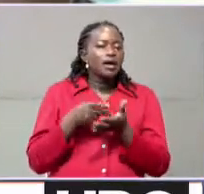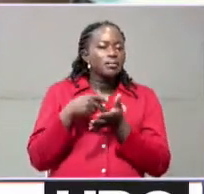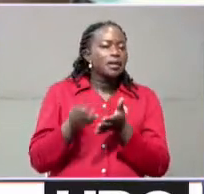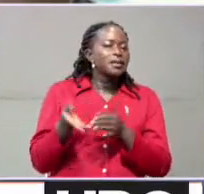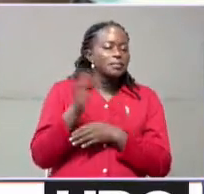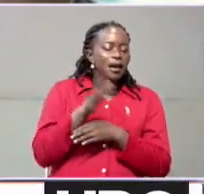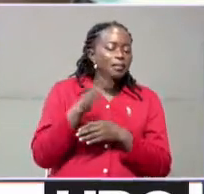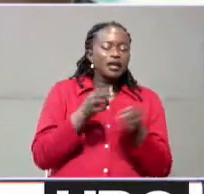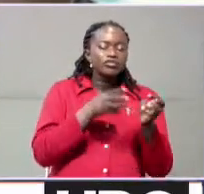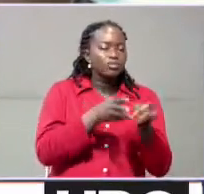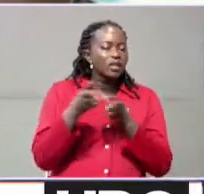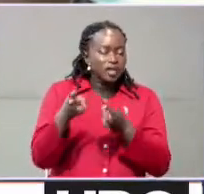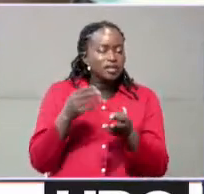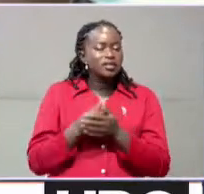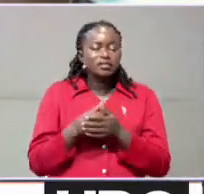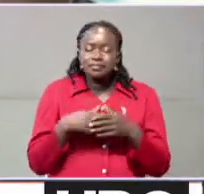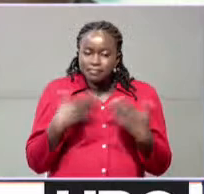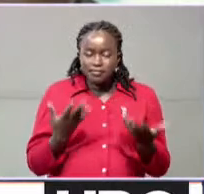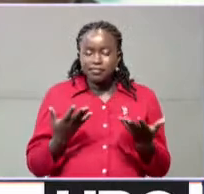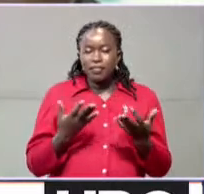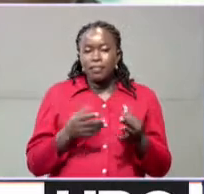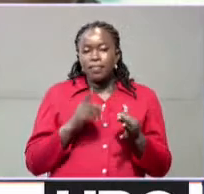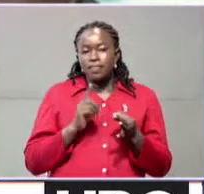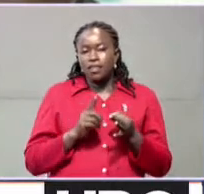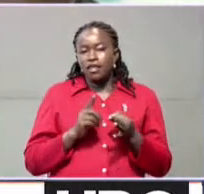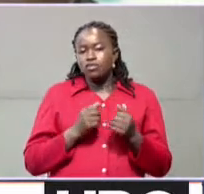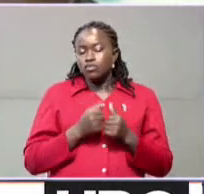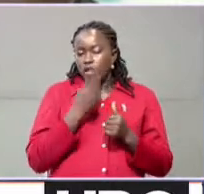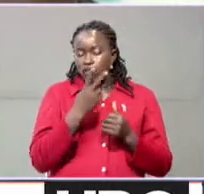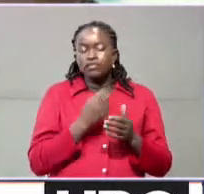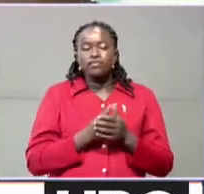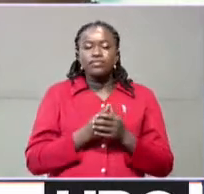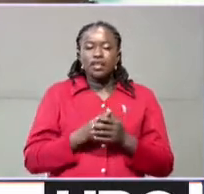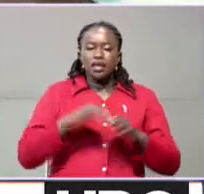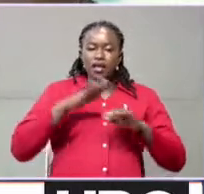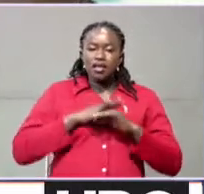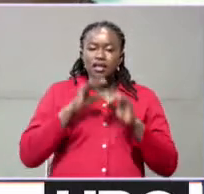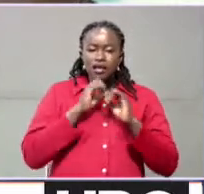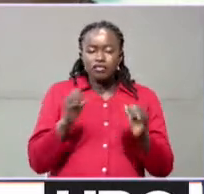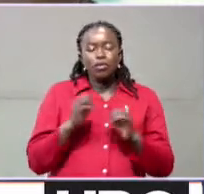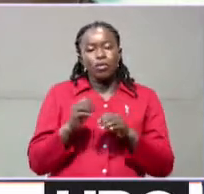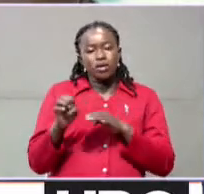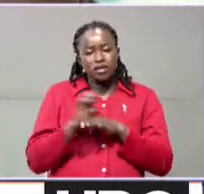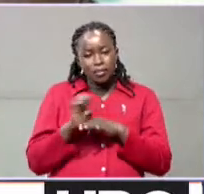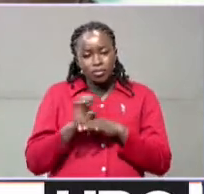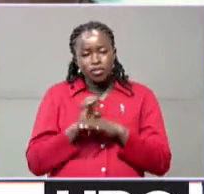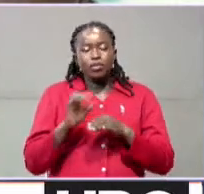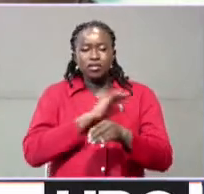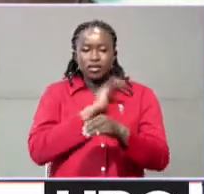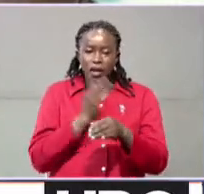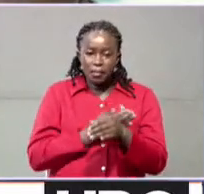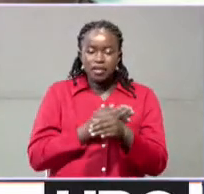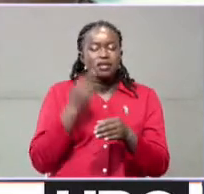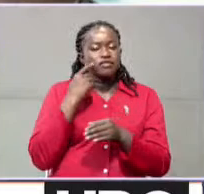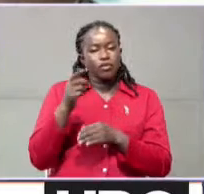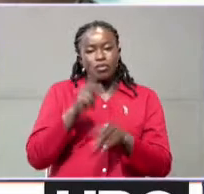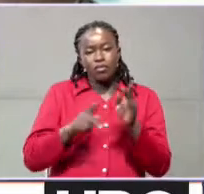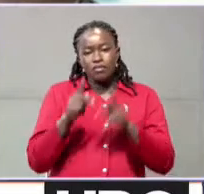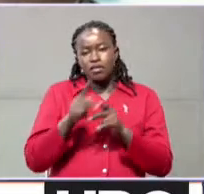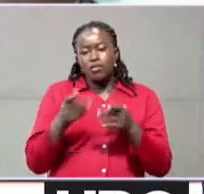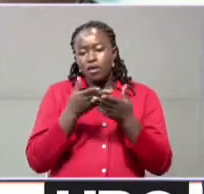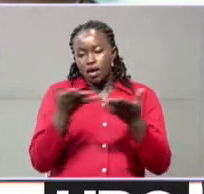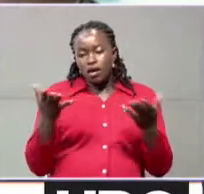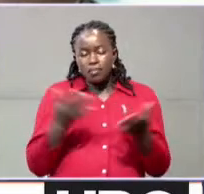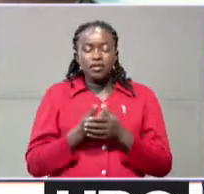of defense being disbursed number 12 inadequate entrepreneurial capacity of the citizens